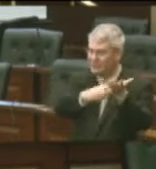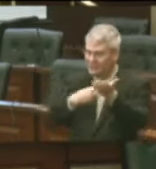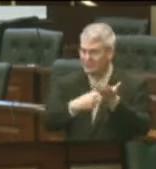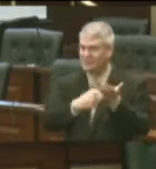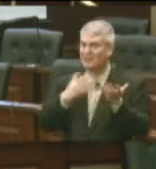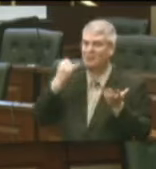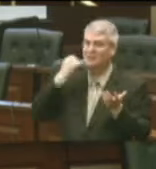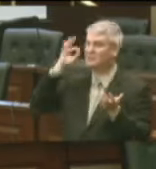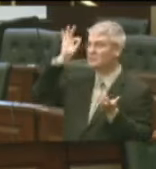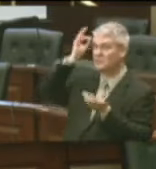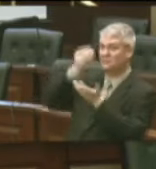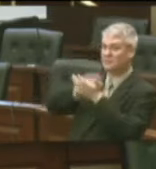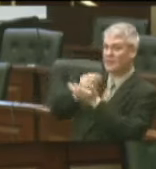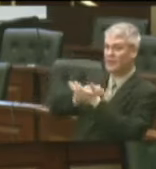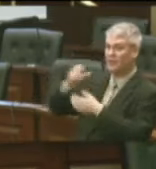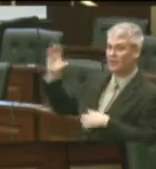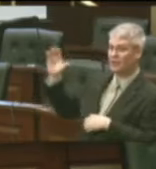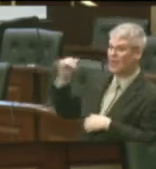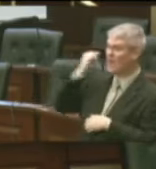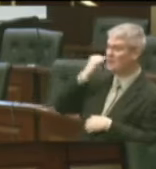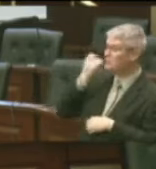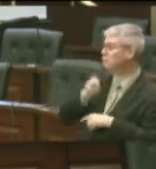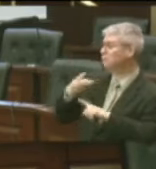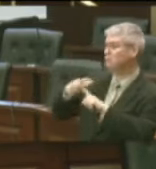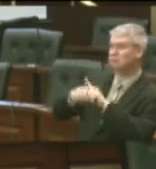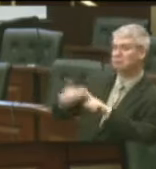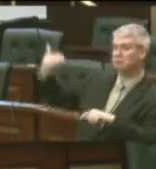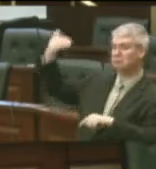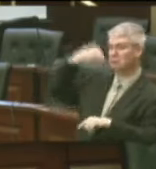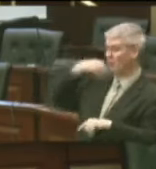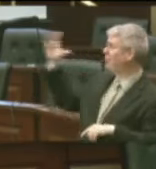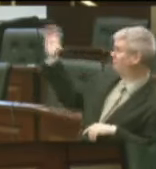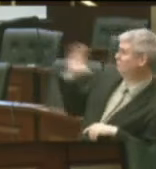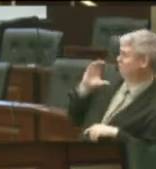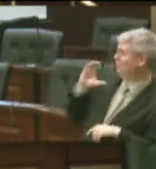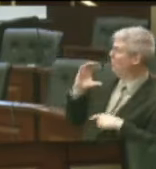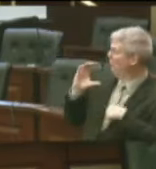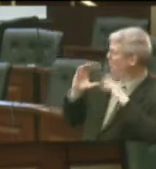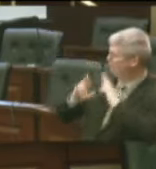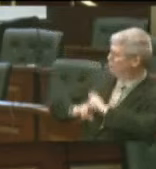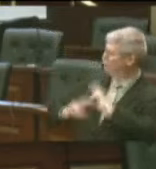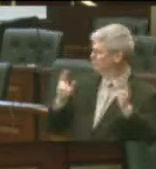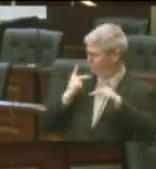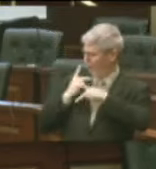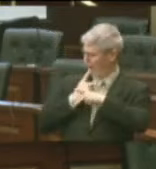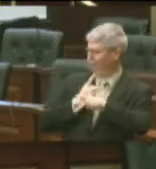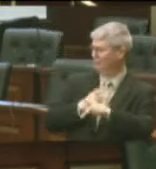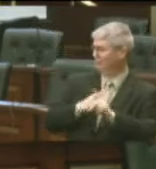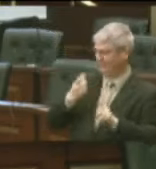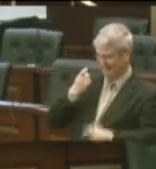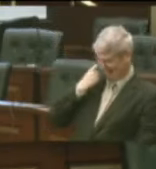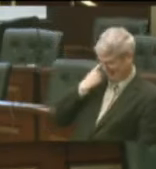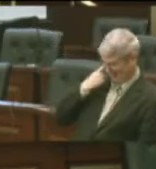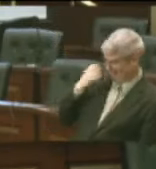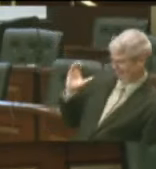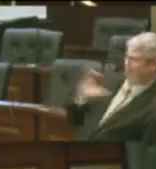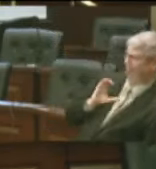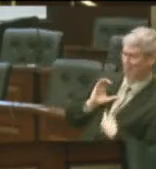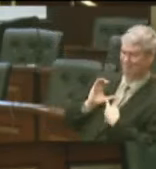all along in this pandemic, the rules are one way one day and another way